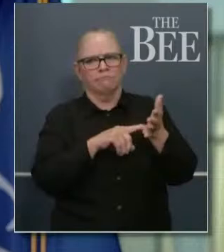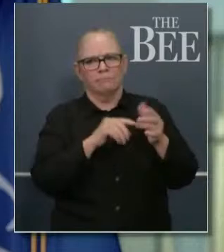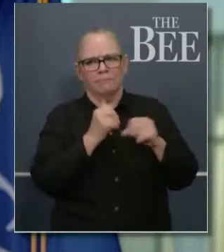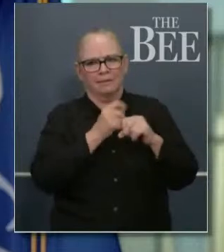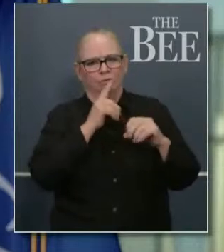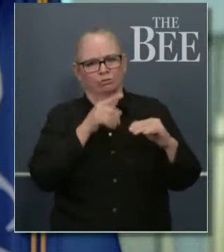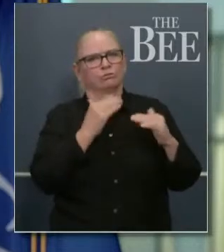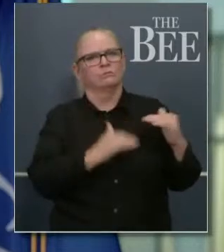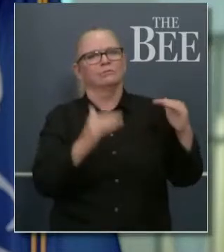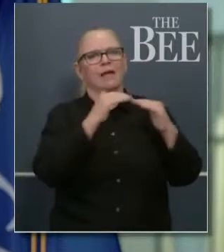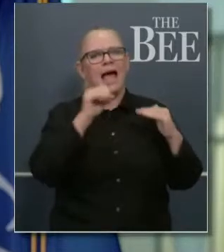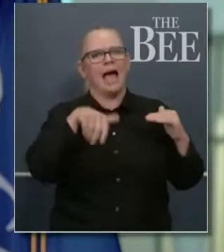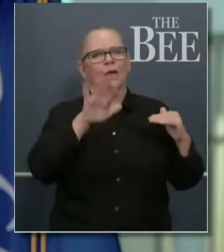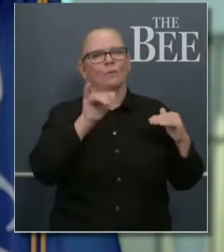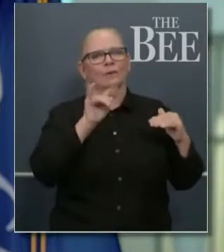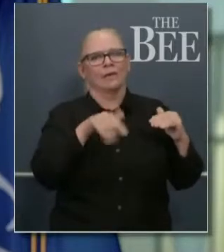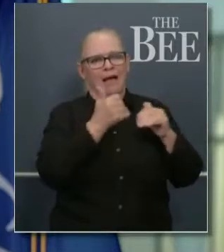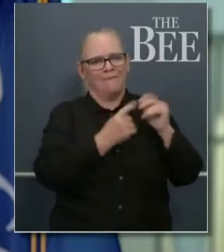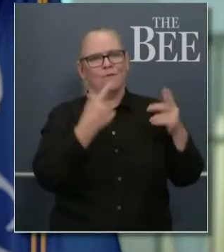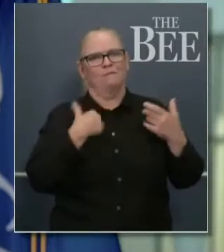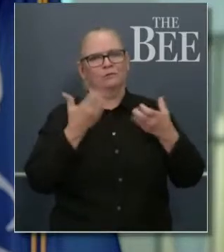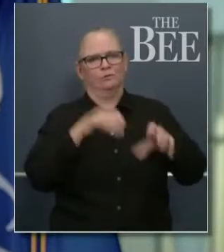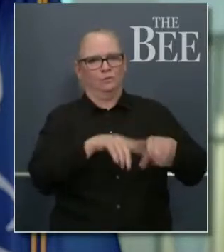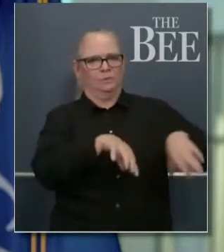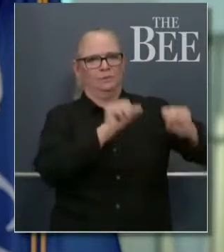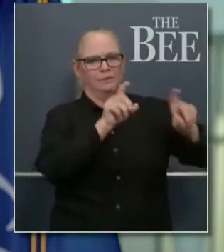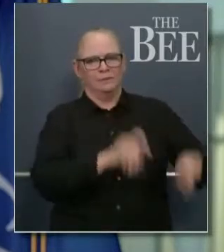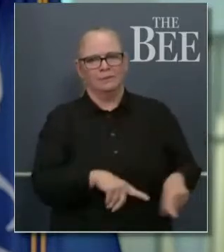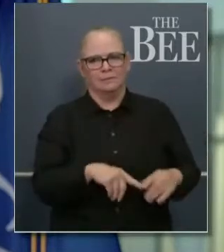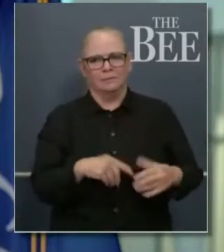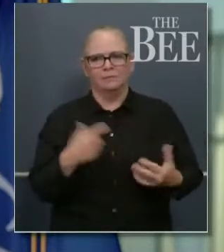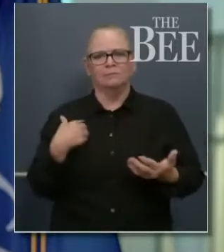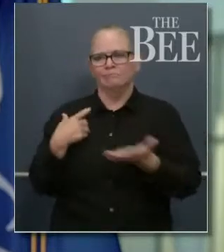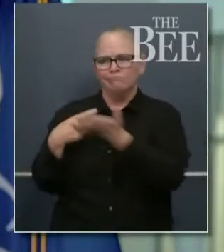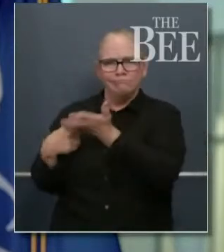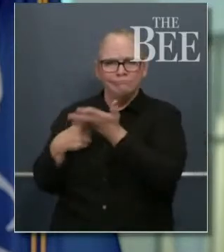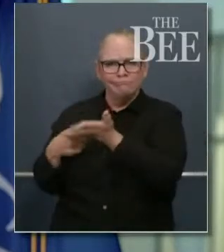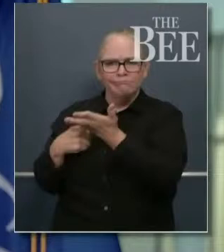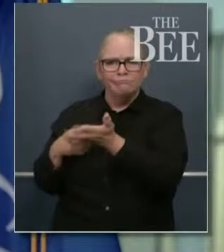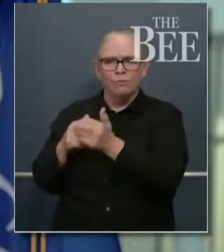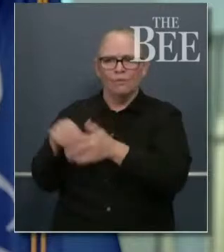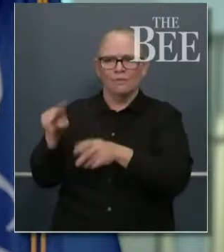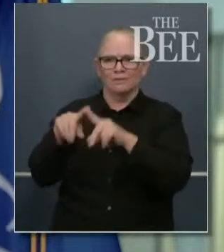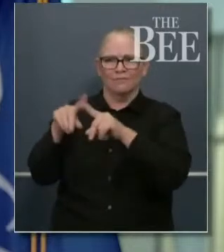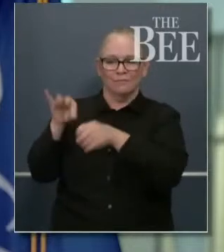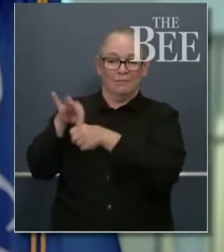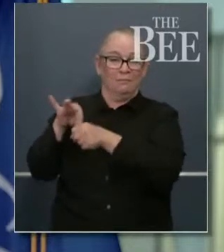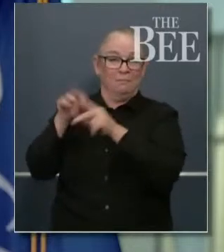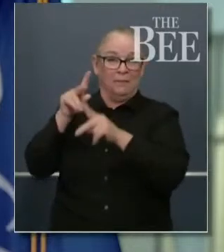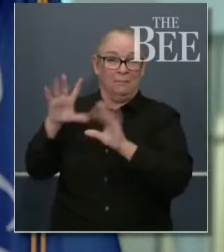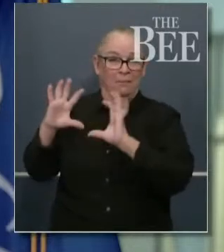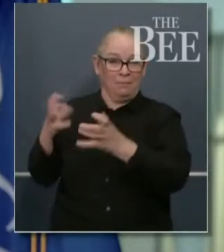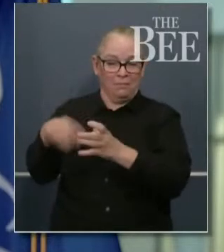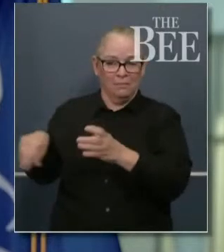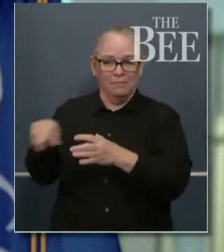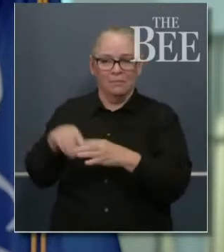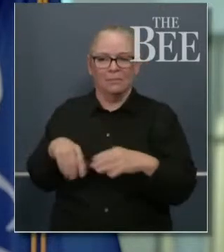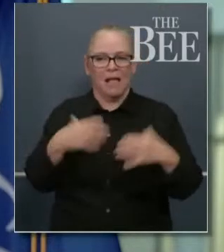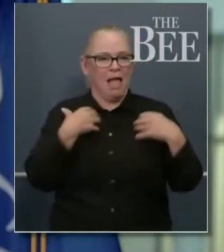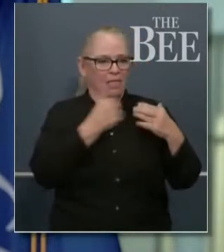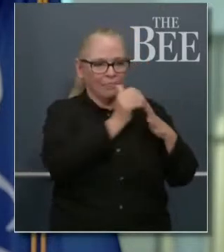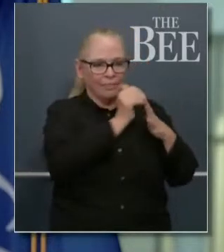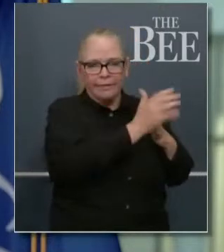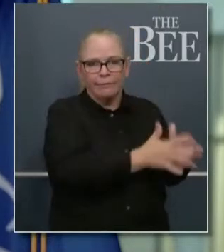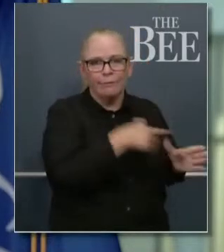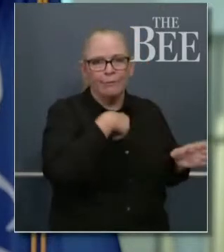those conversations, thoughtful conversations with electeds, other health officers and health leaders in those communities,